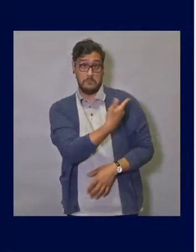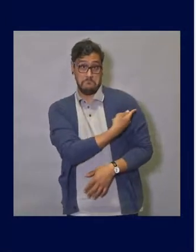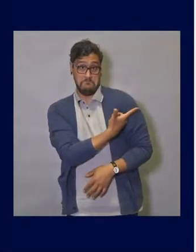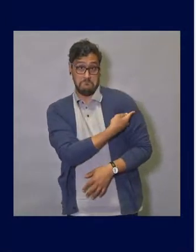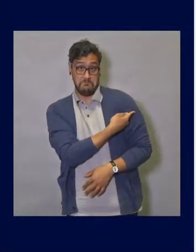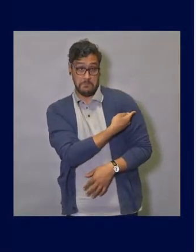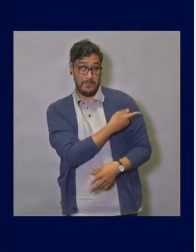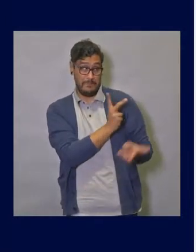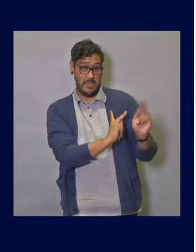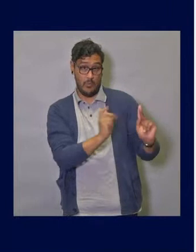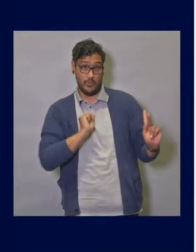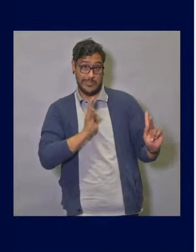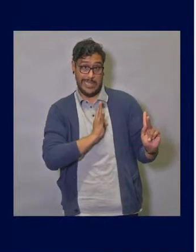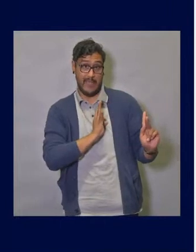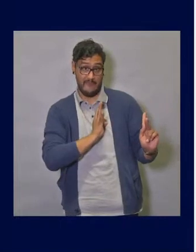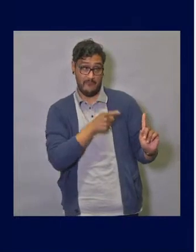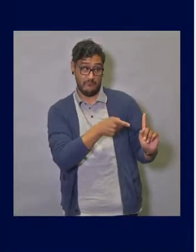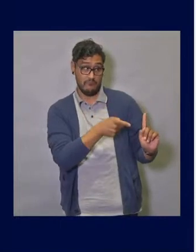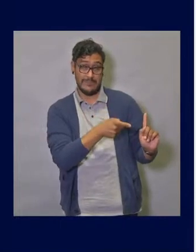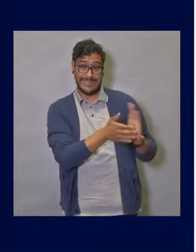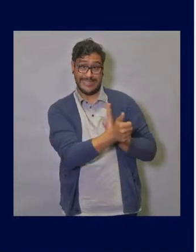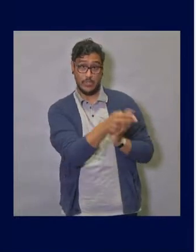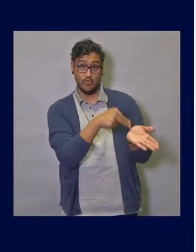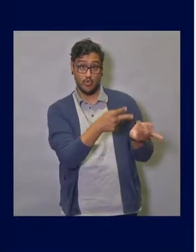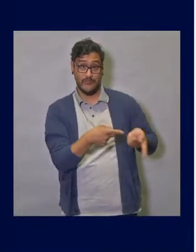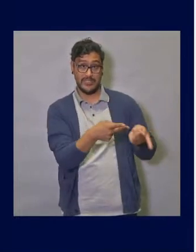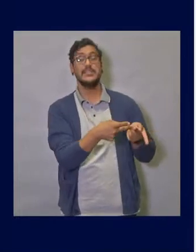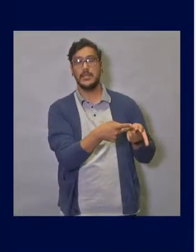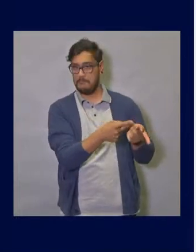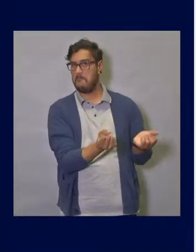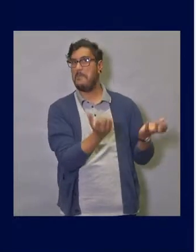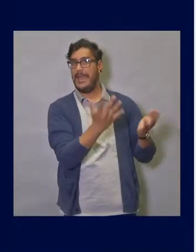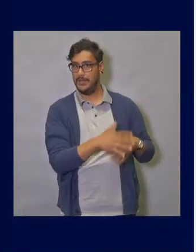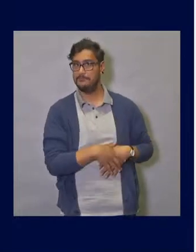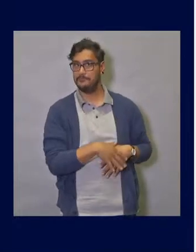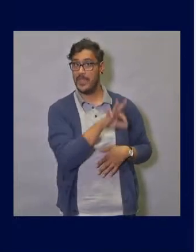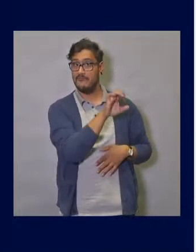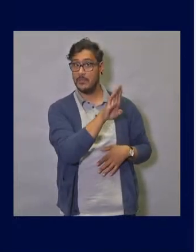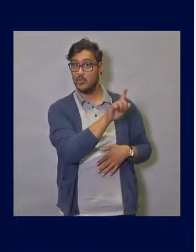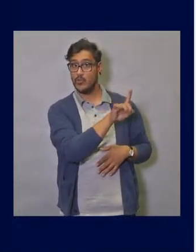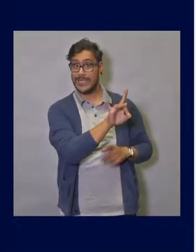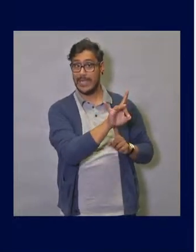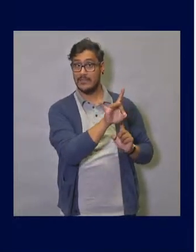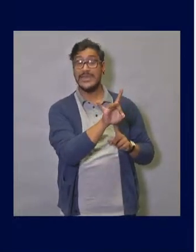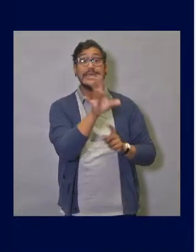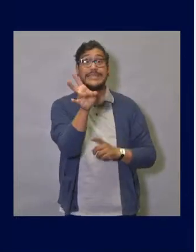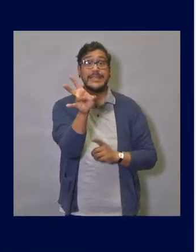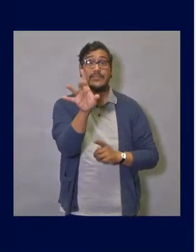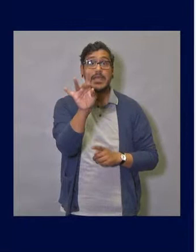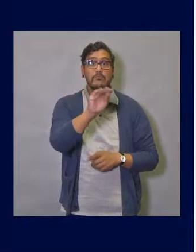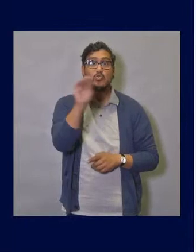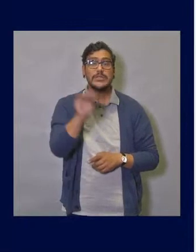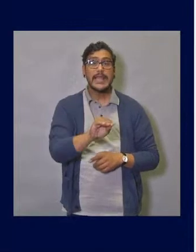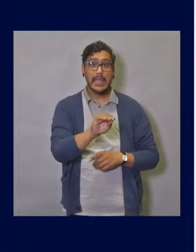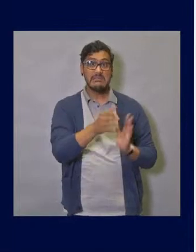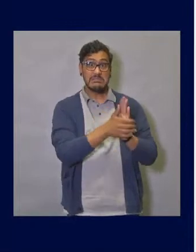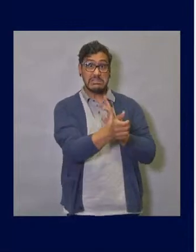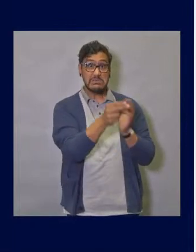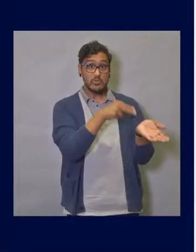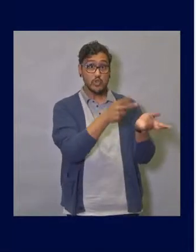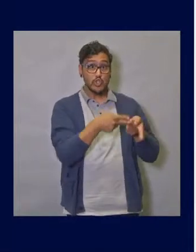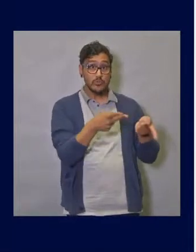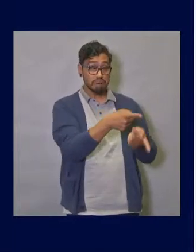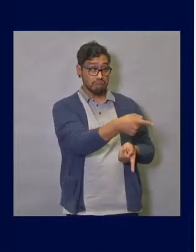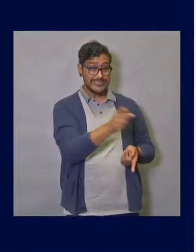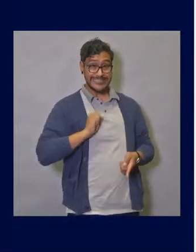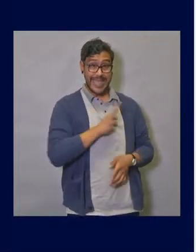skilled nursing facilities is high. As of February 28th, 78% of skilled nursing home staff received at least the first